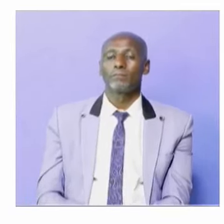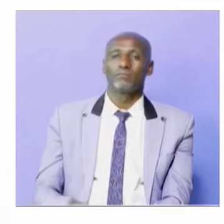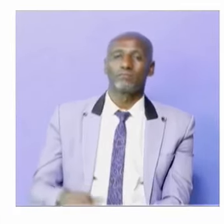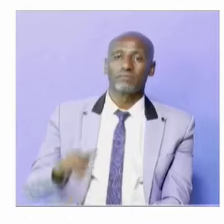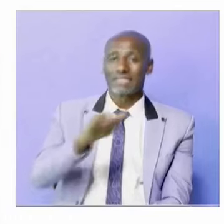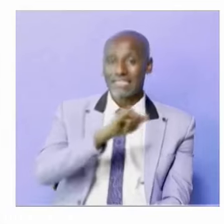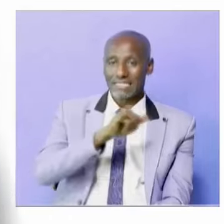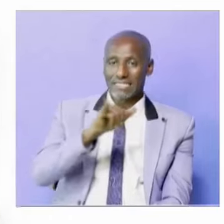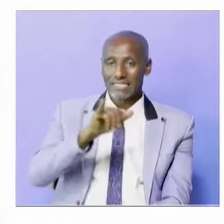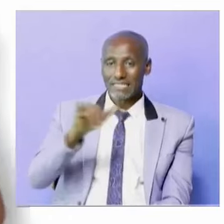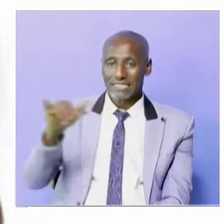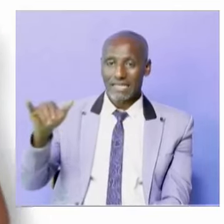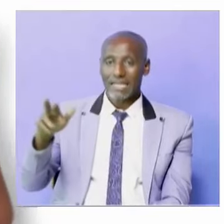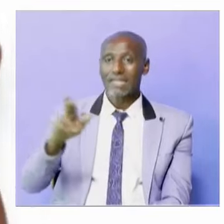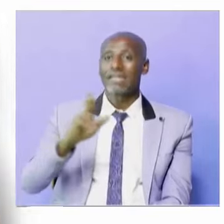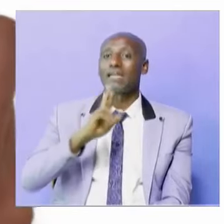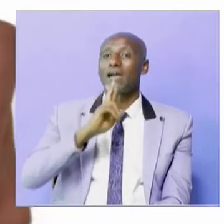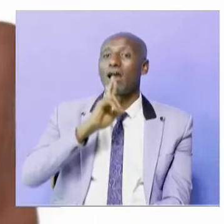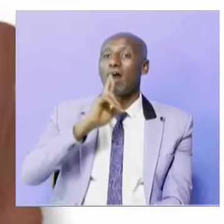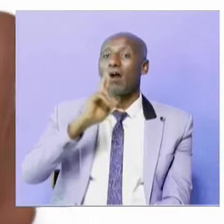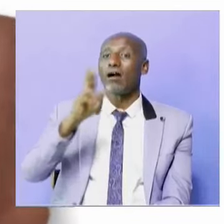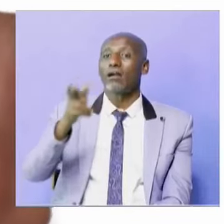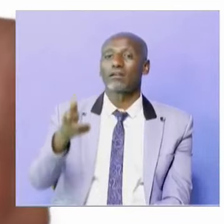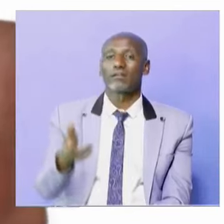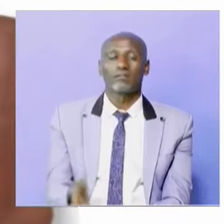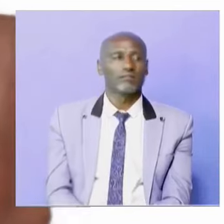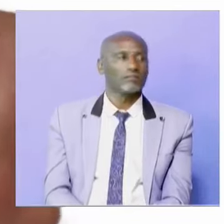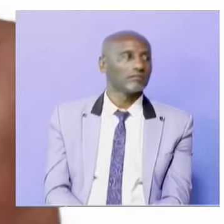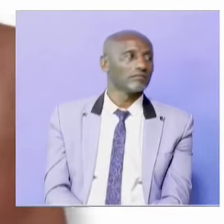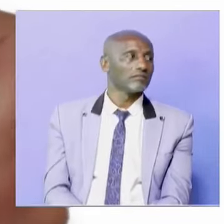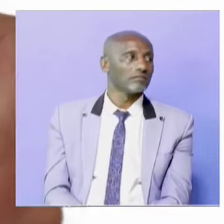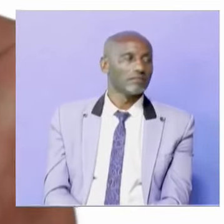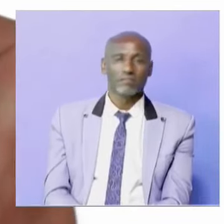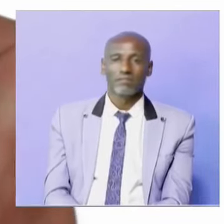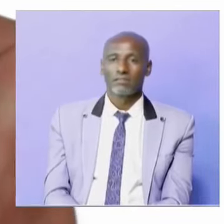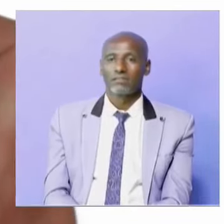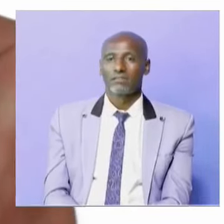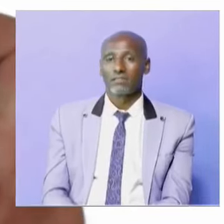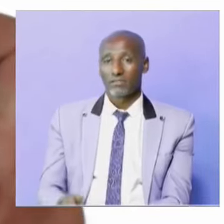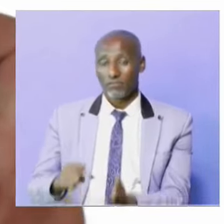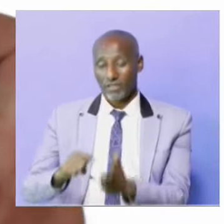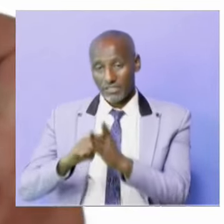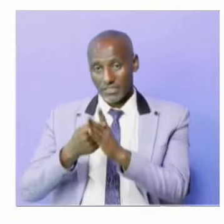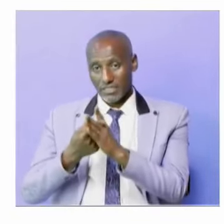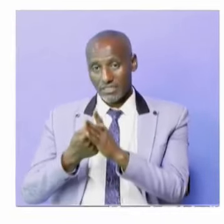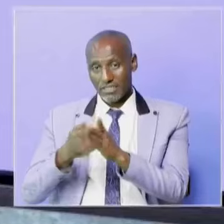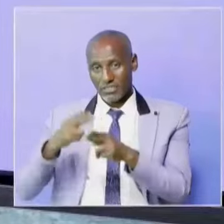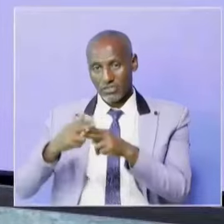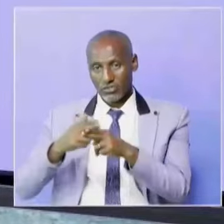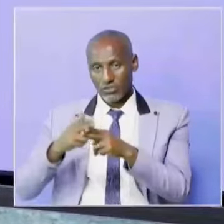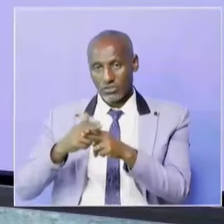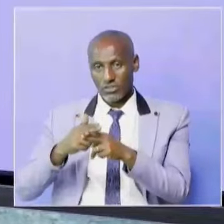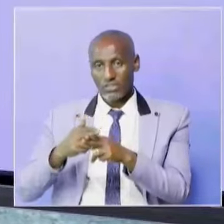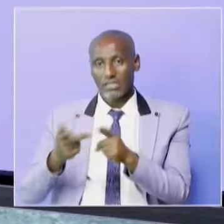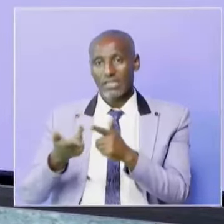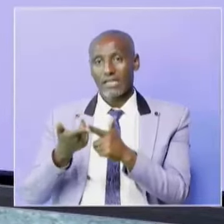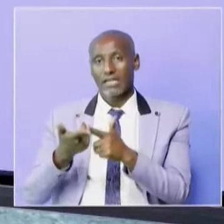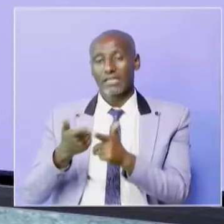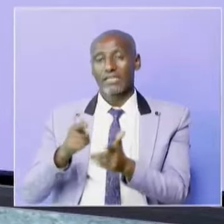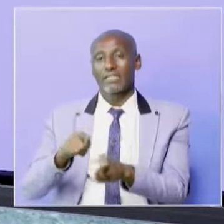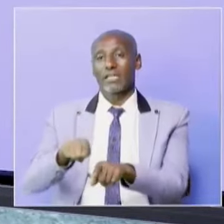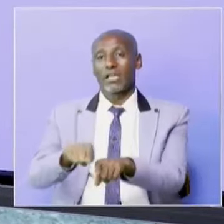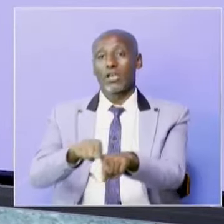are. And here we have to say, they are. Okay? This one is in long ways, but